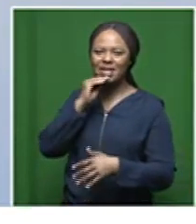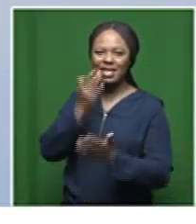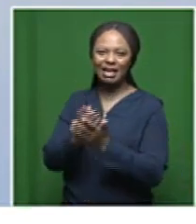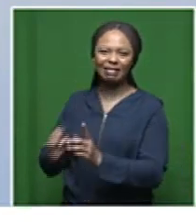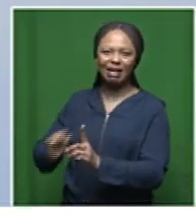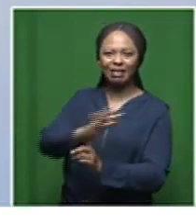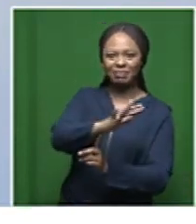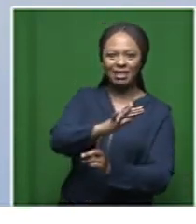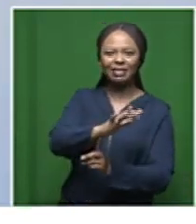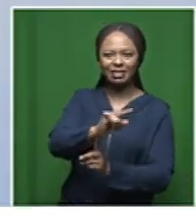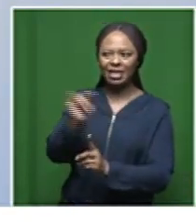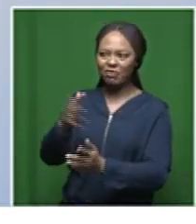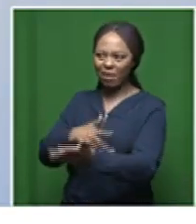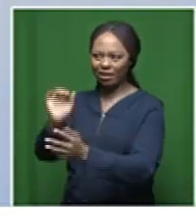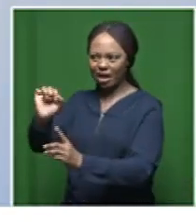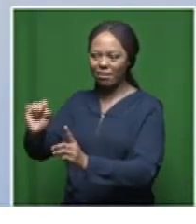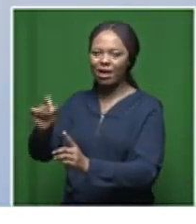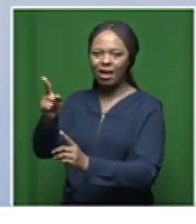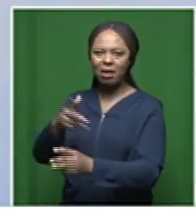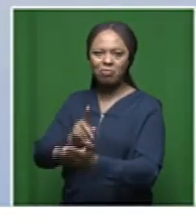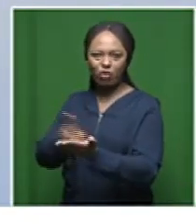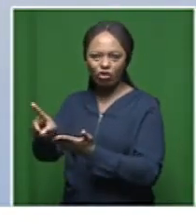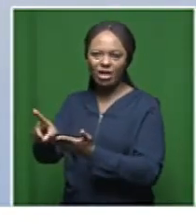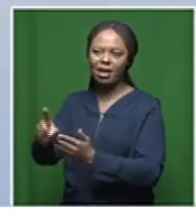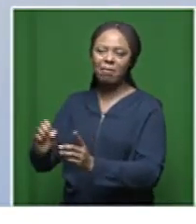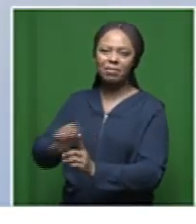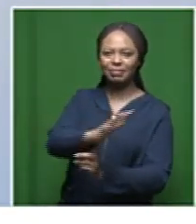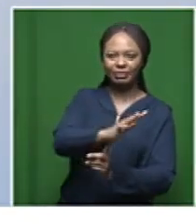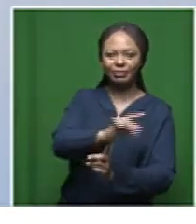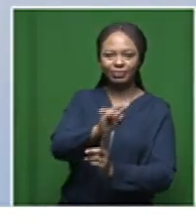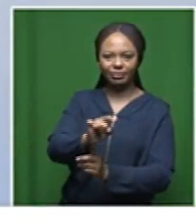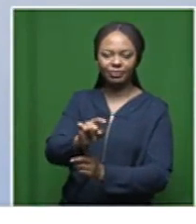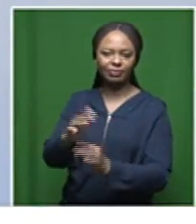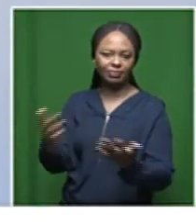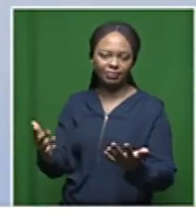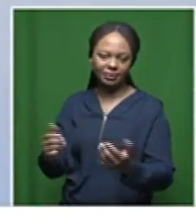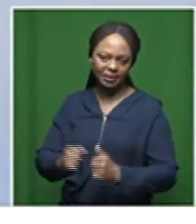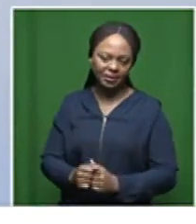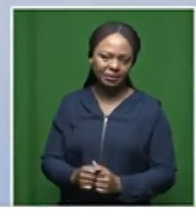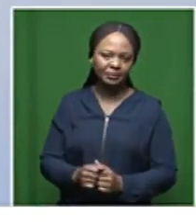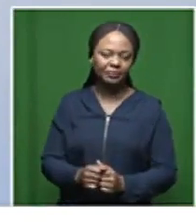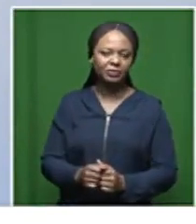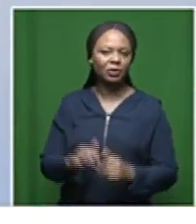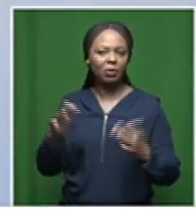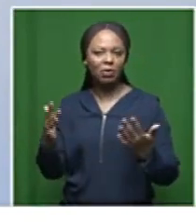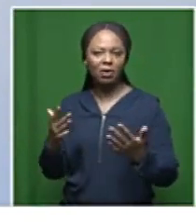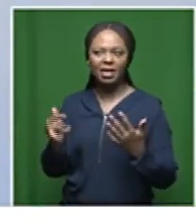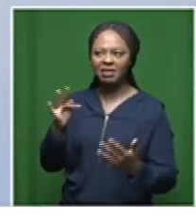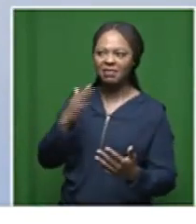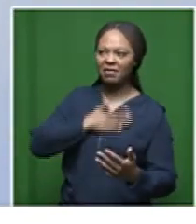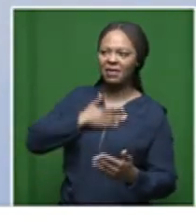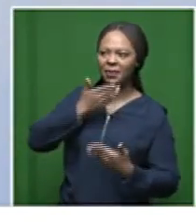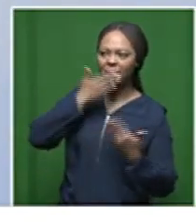of malaria, even though the donor themselves might have not had any symptoms or displayed any symptoms or felt any symptoms